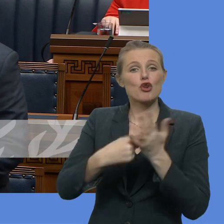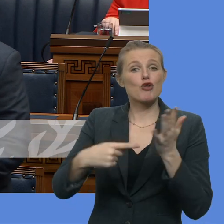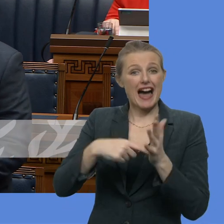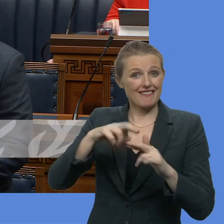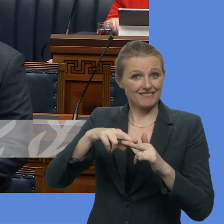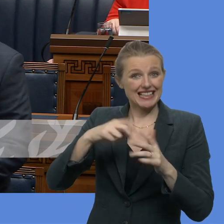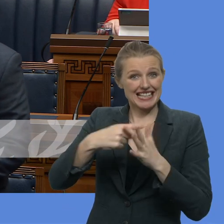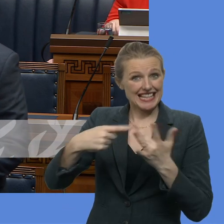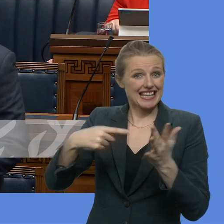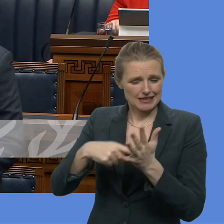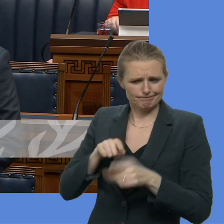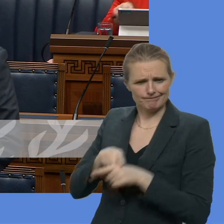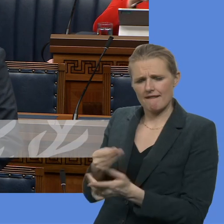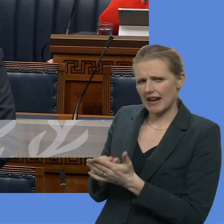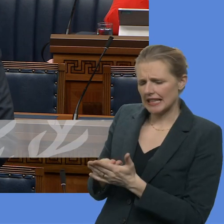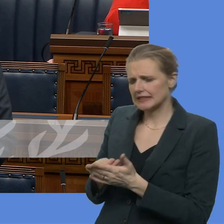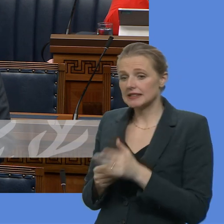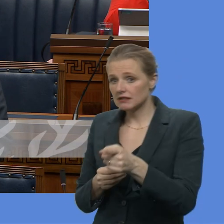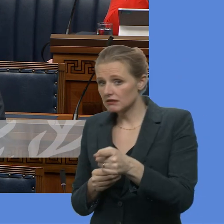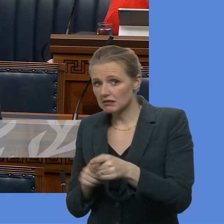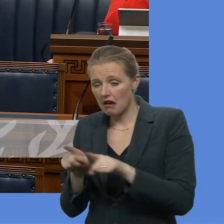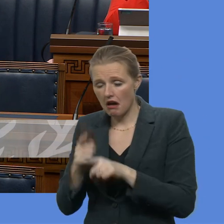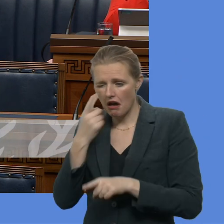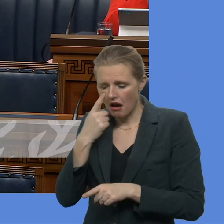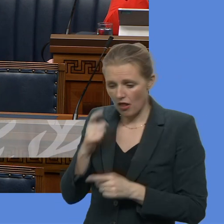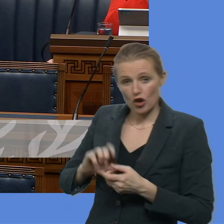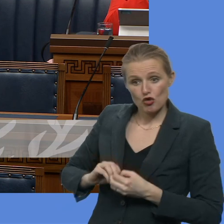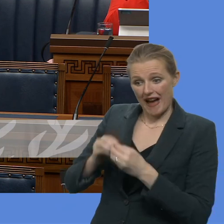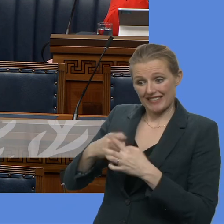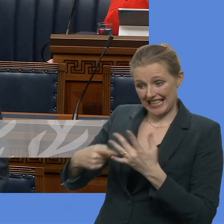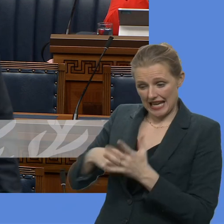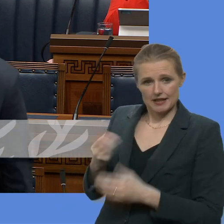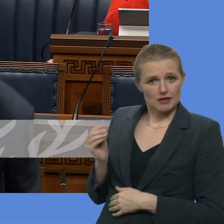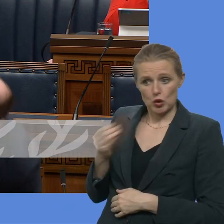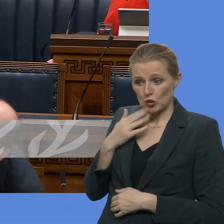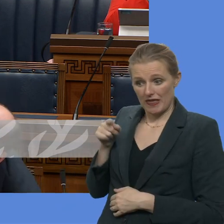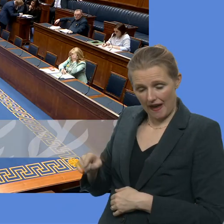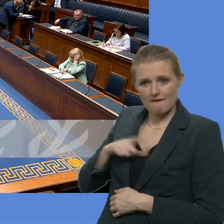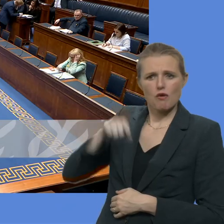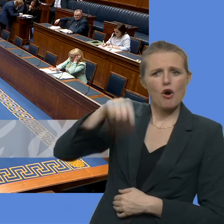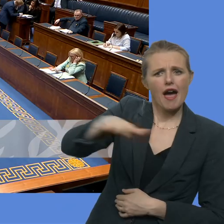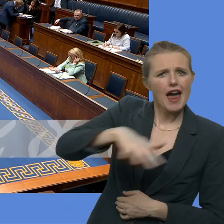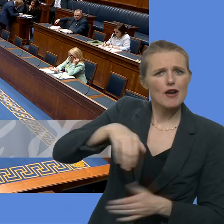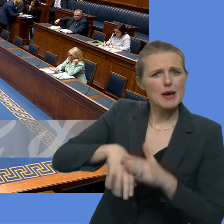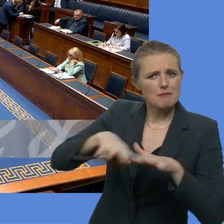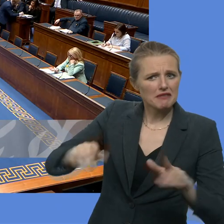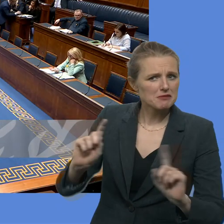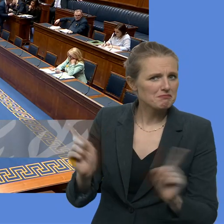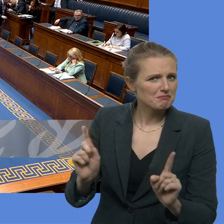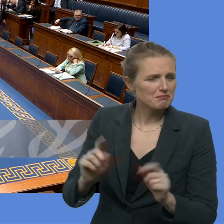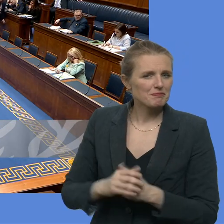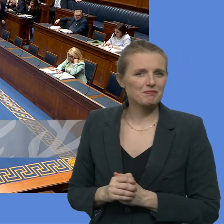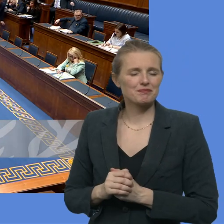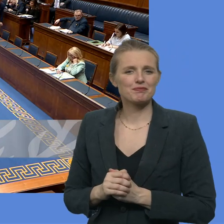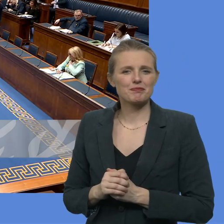and also to demonstrate its use in a setting such as the arterial route into Belfast. Question six has been withdrawn. I